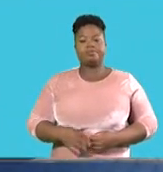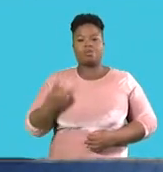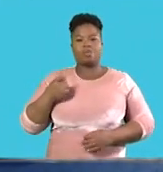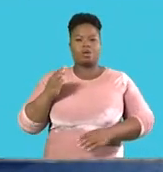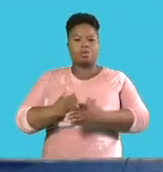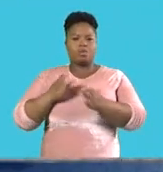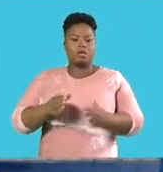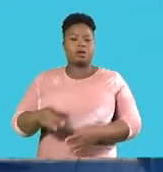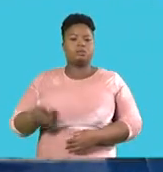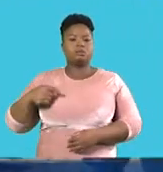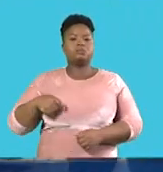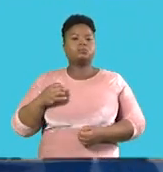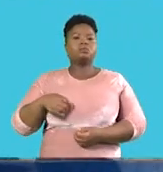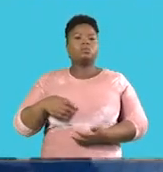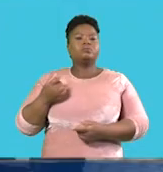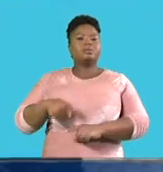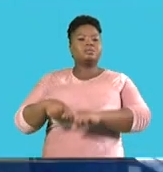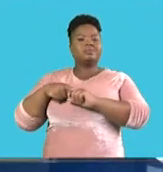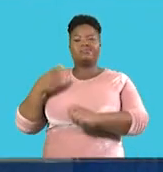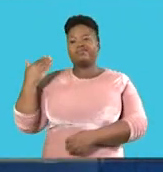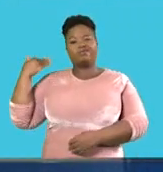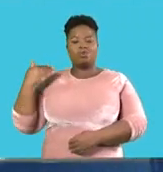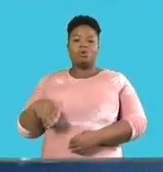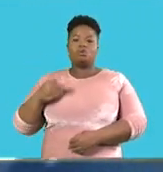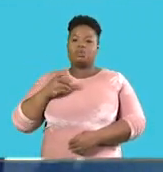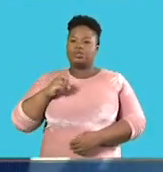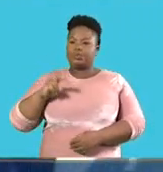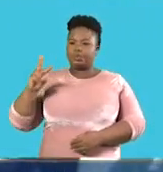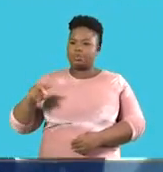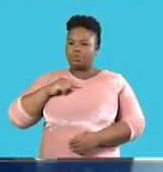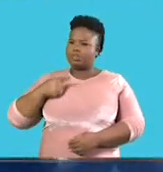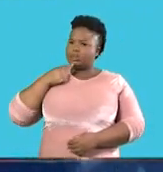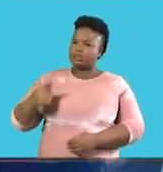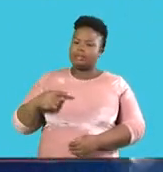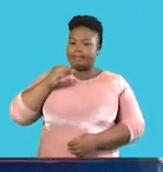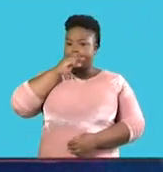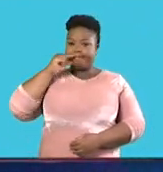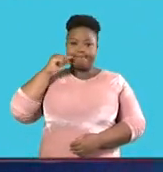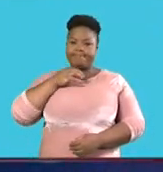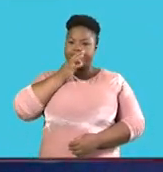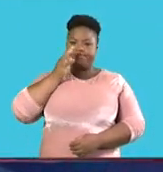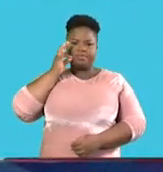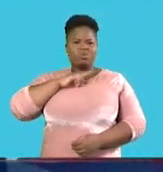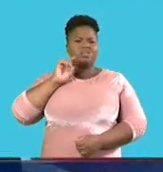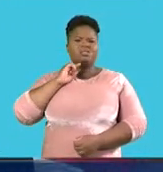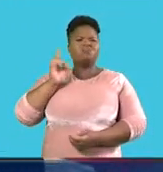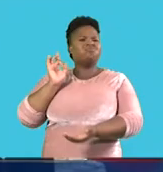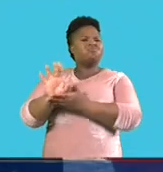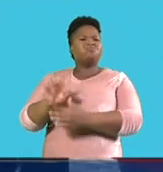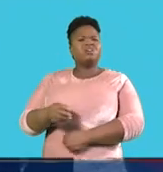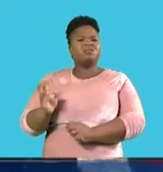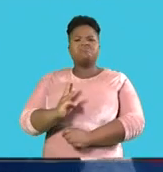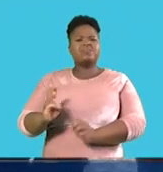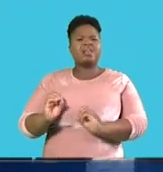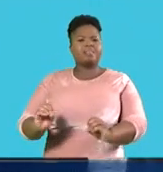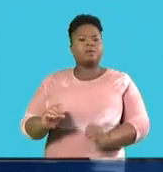for the salary increase picket that happened in 2022, who asked to be unnamed, says that she was dismissed without any hearing following